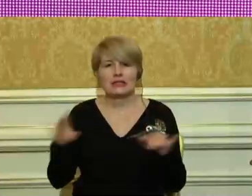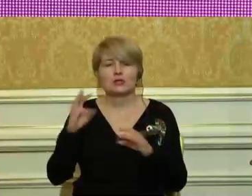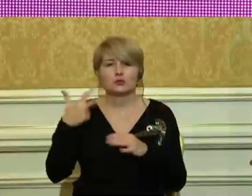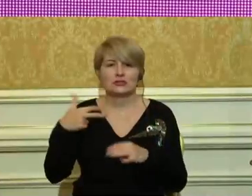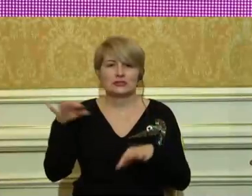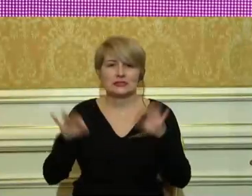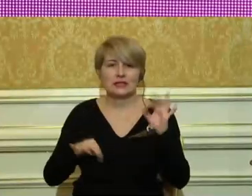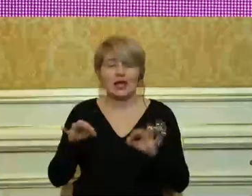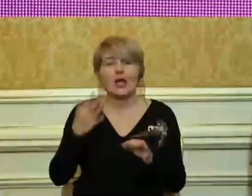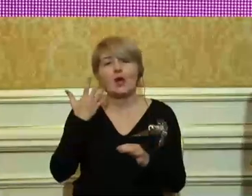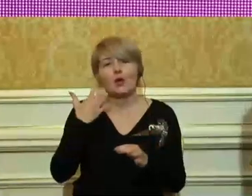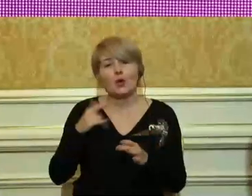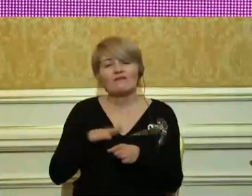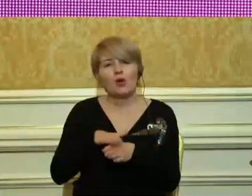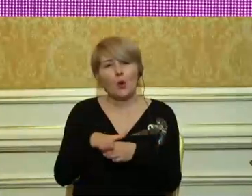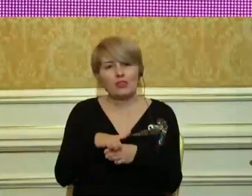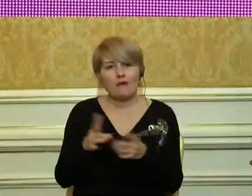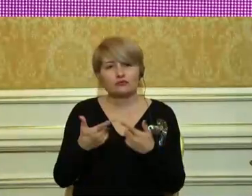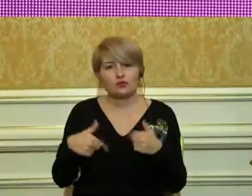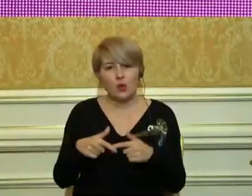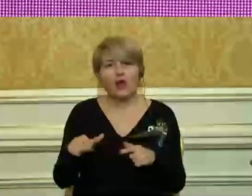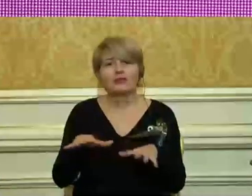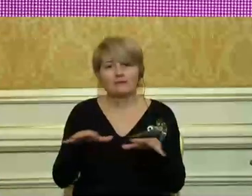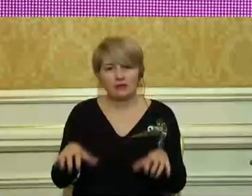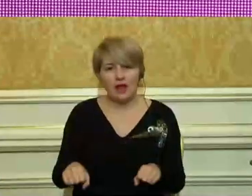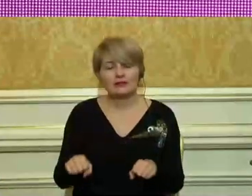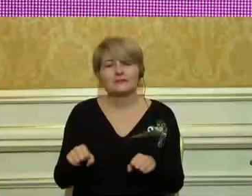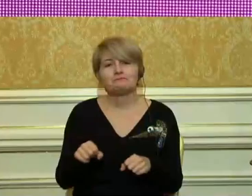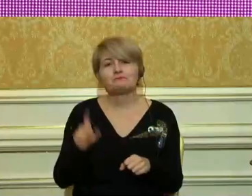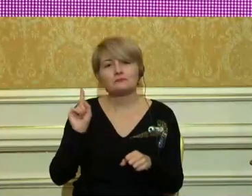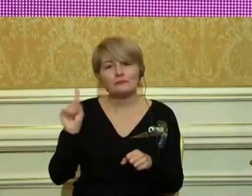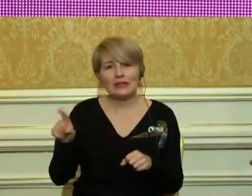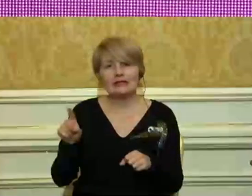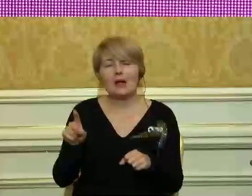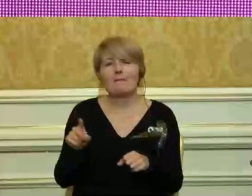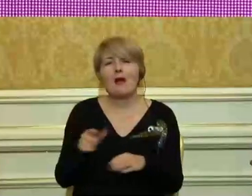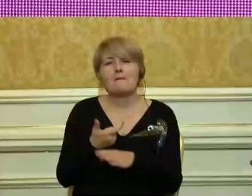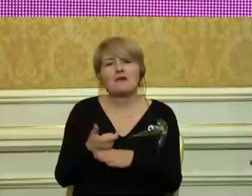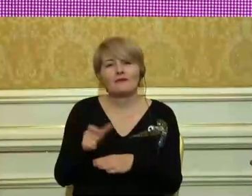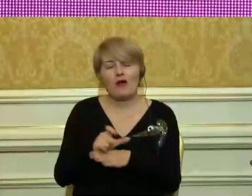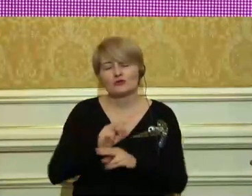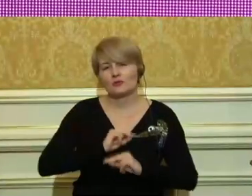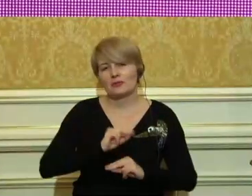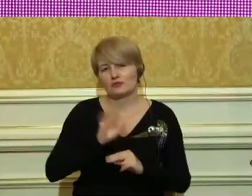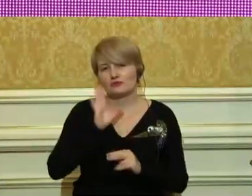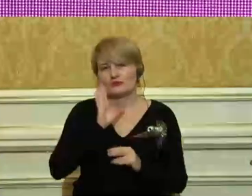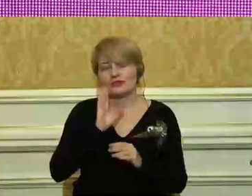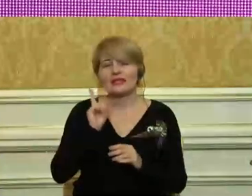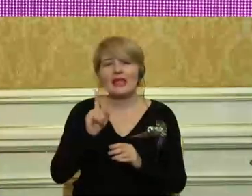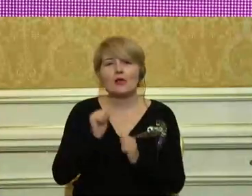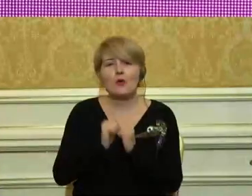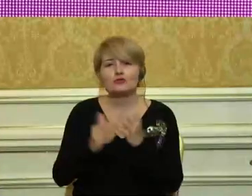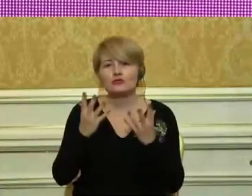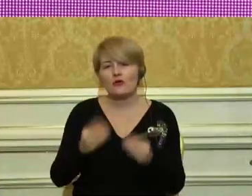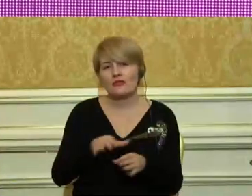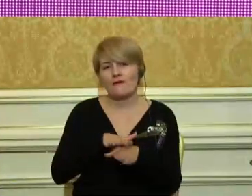And then, so we have to understand the executive bodies in these self-governments. They are in majority there.